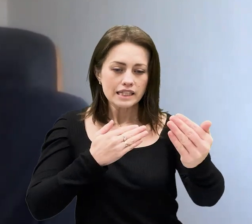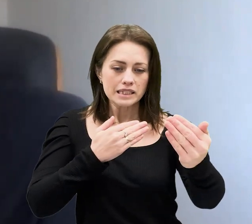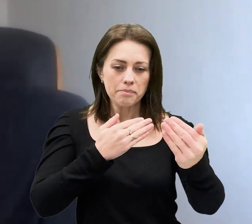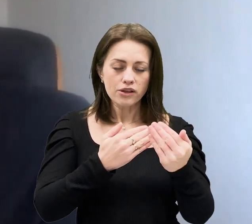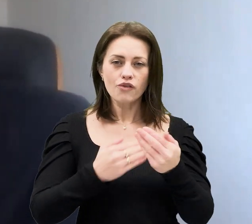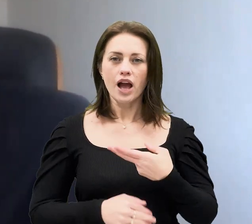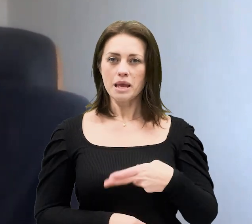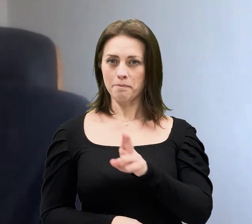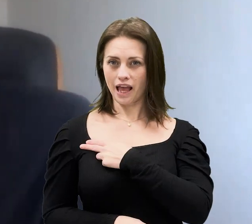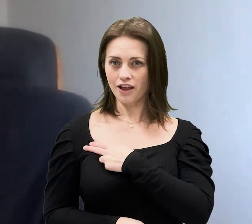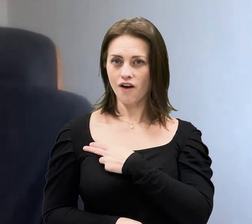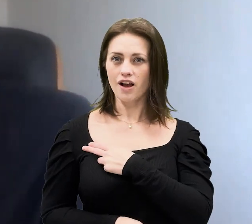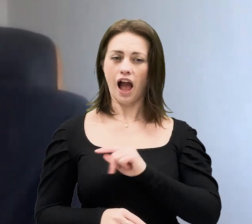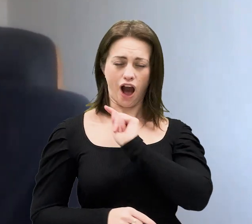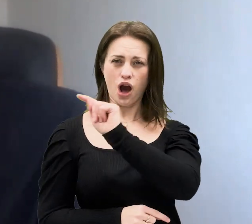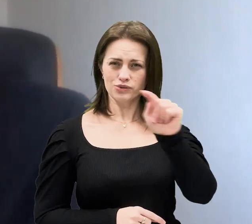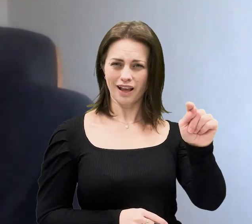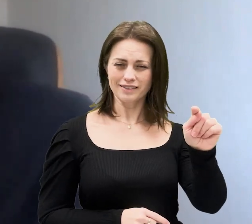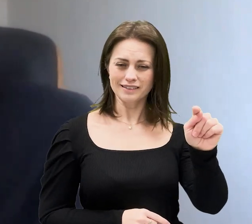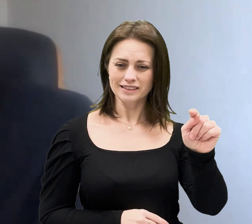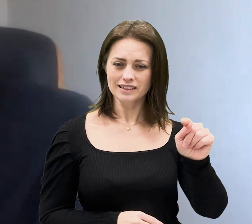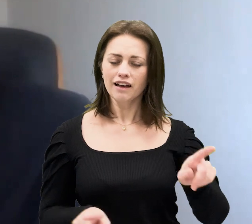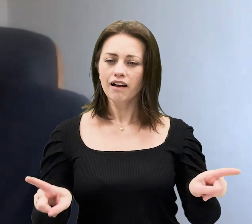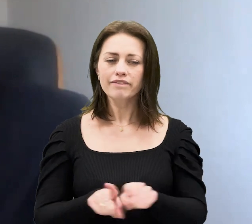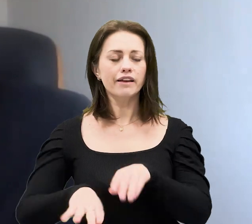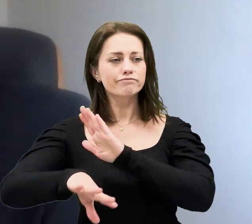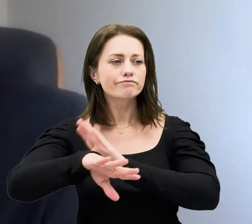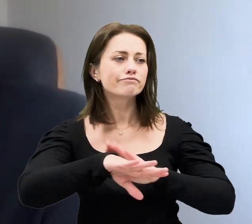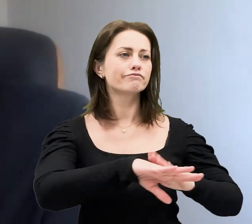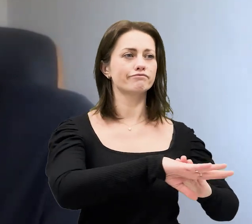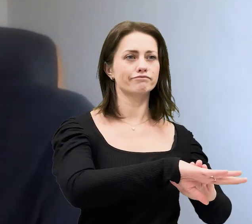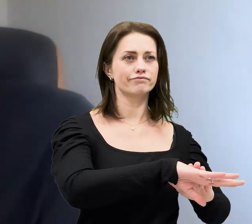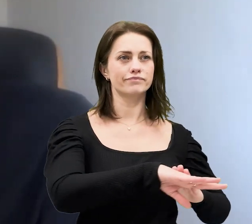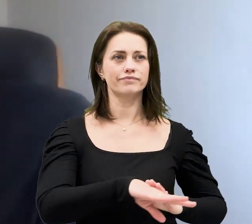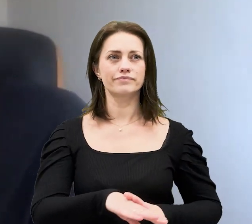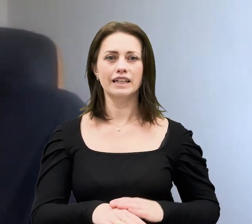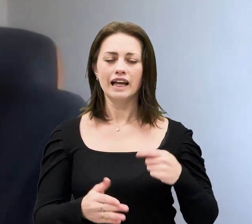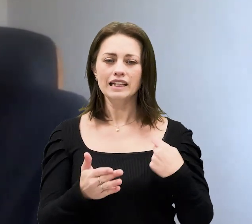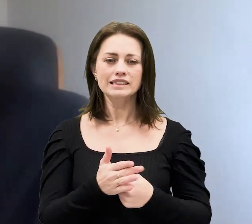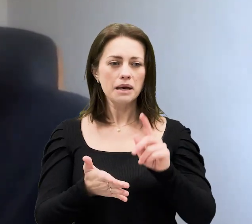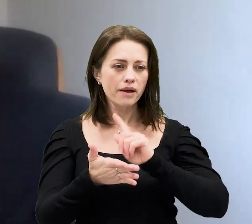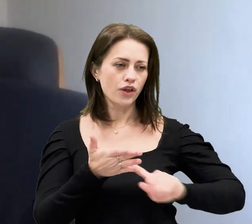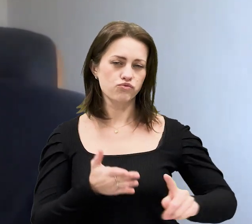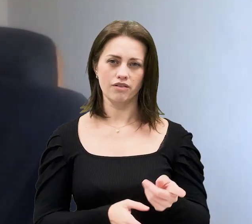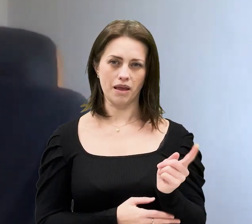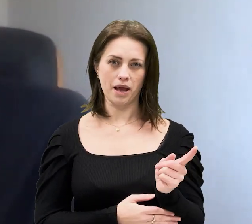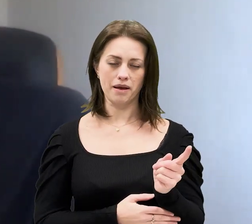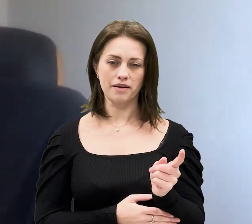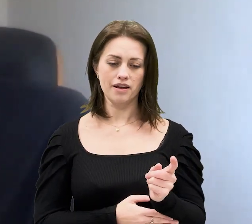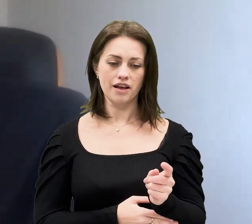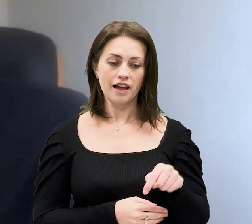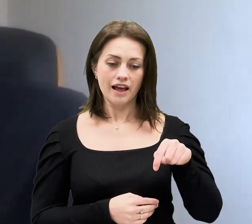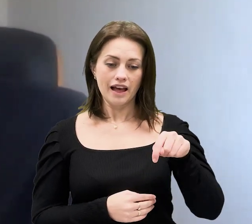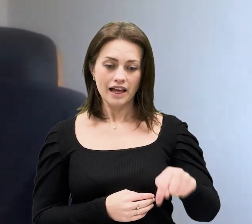together, and through that address some of these inclusions and to exclusions, to address